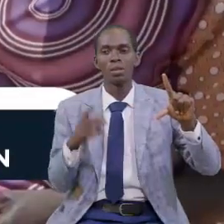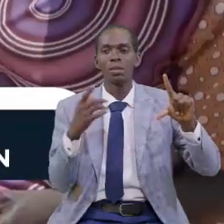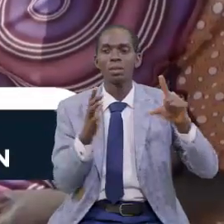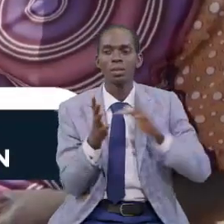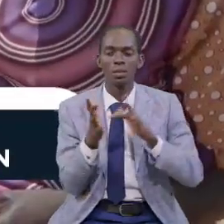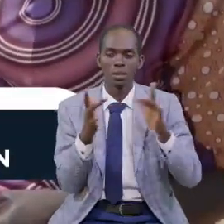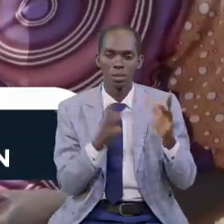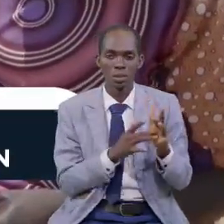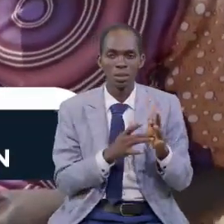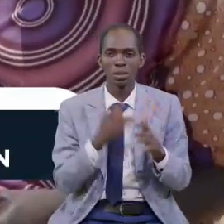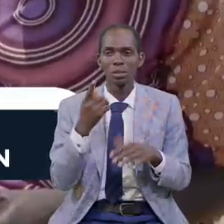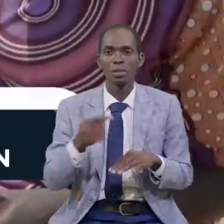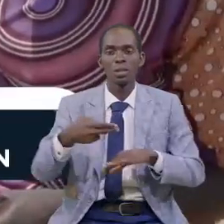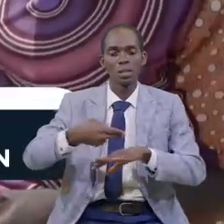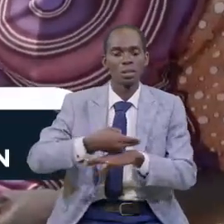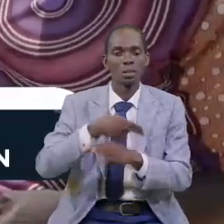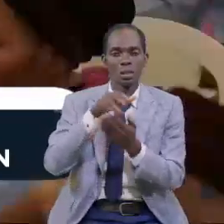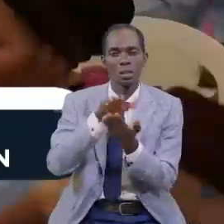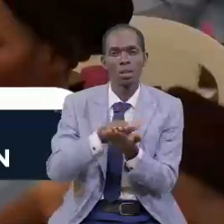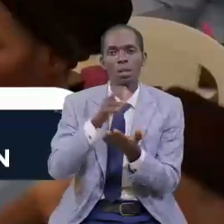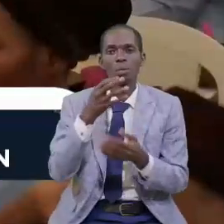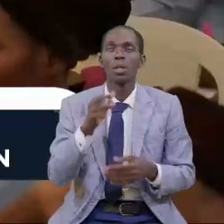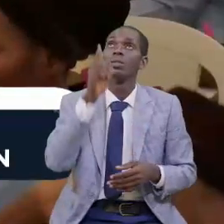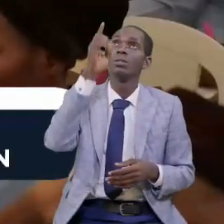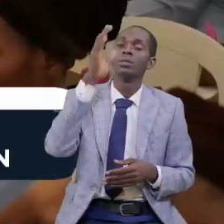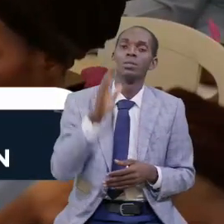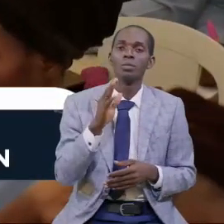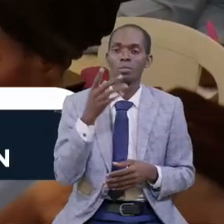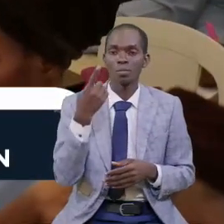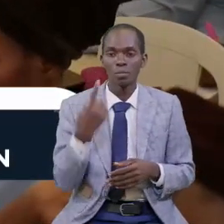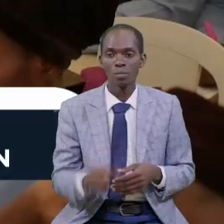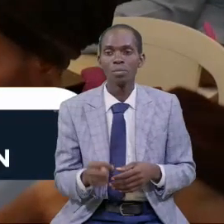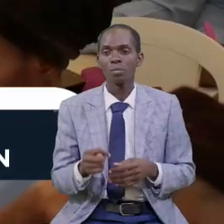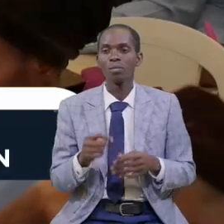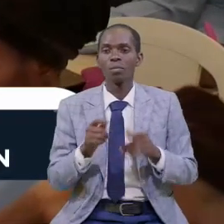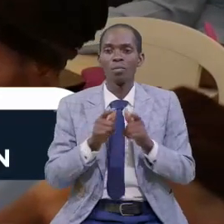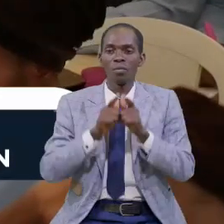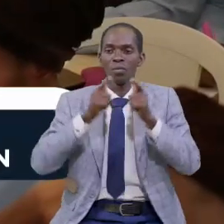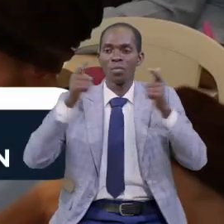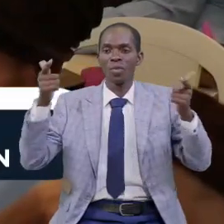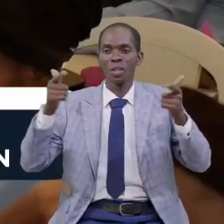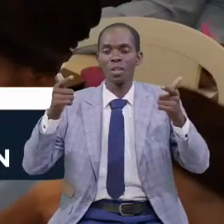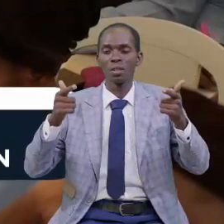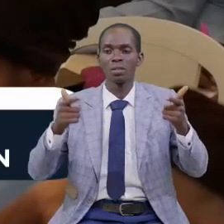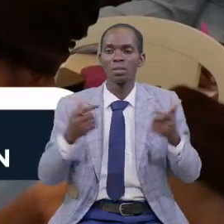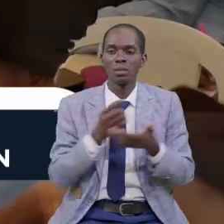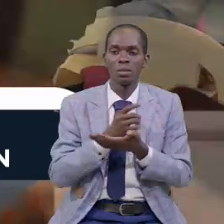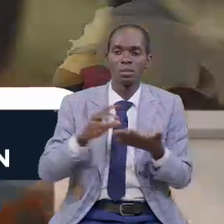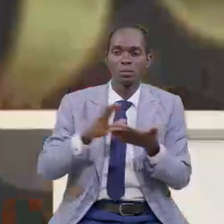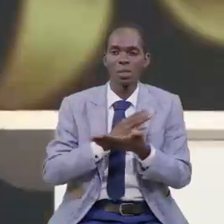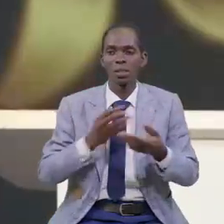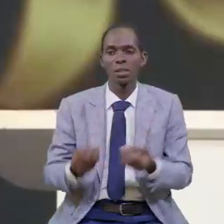the supreme sacrifice for sin. We're told in John chapter